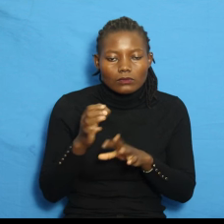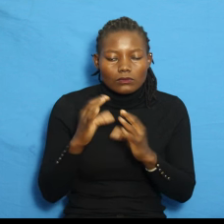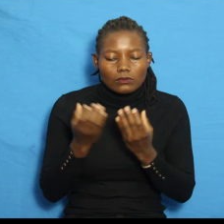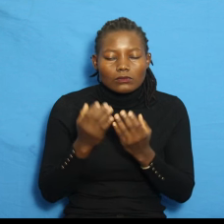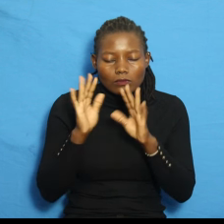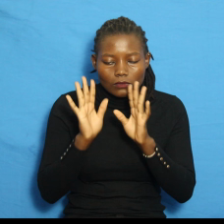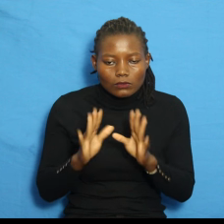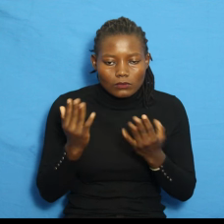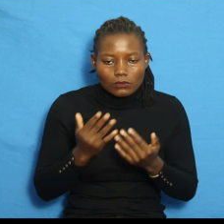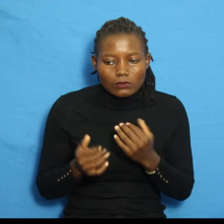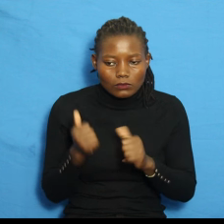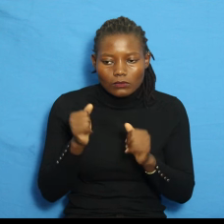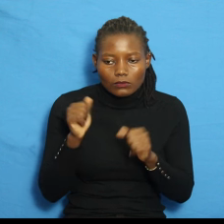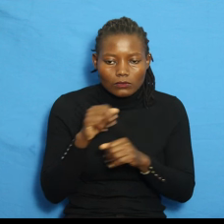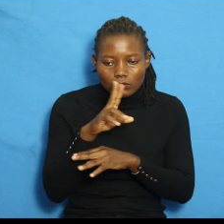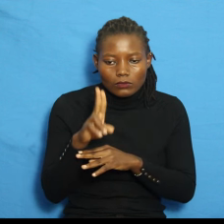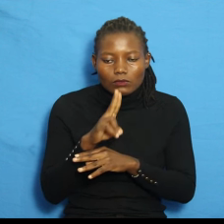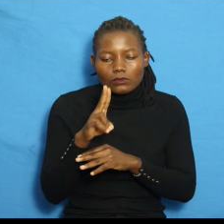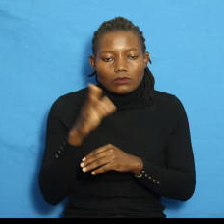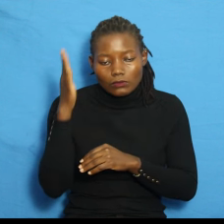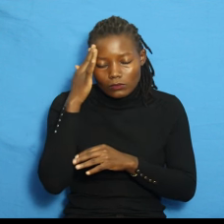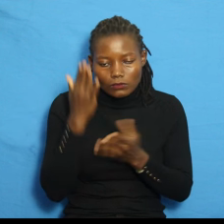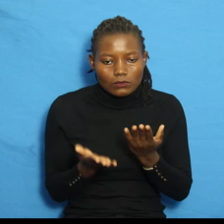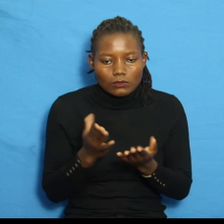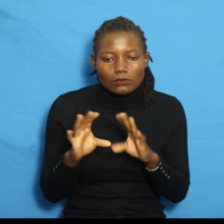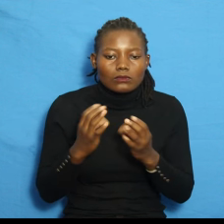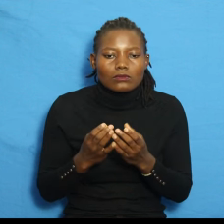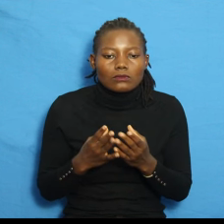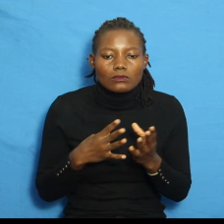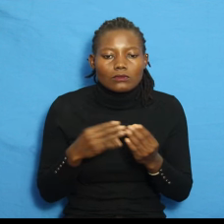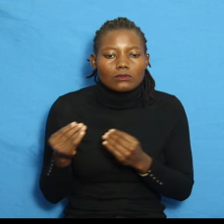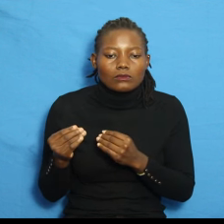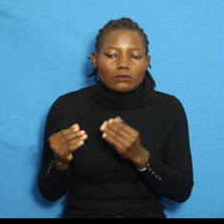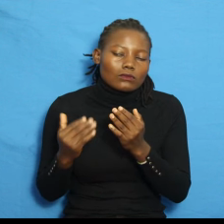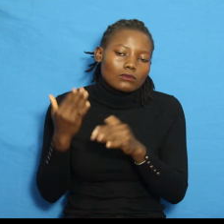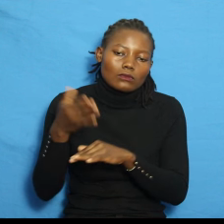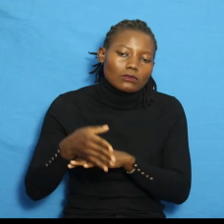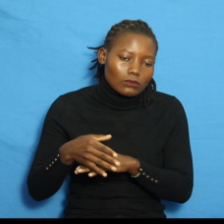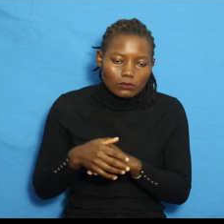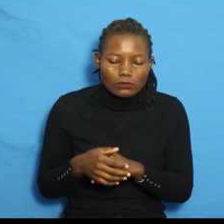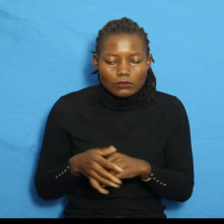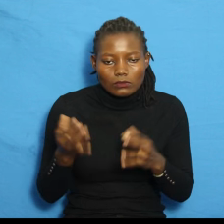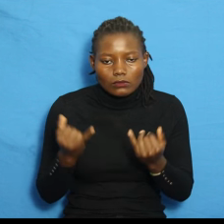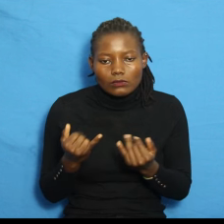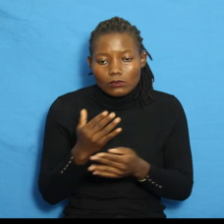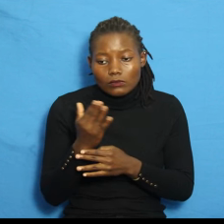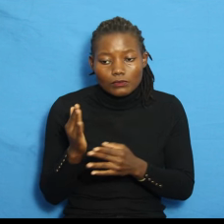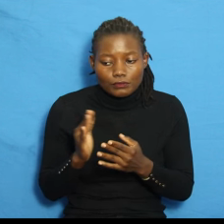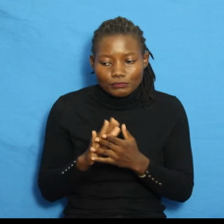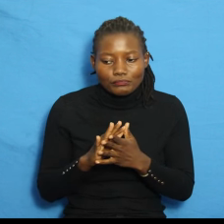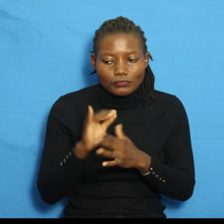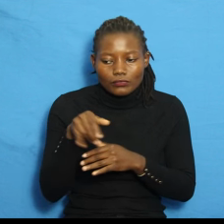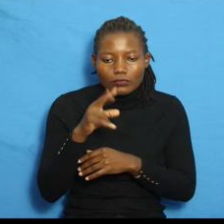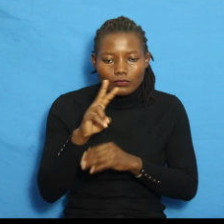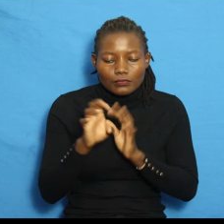are important factors that you can determine, that you can use to determine whether that ball will go over the boundary